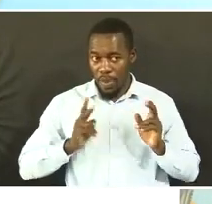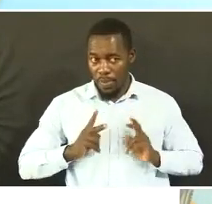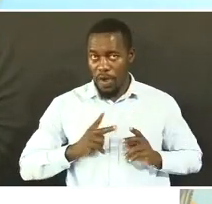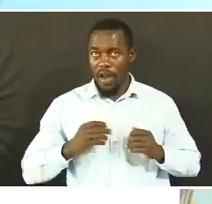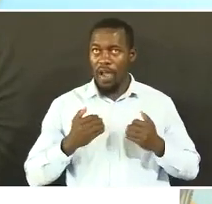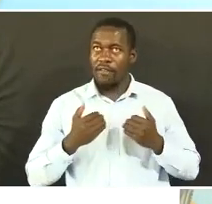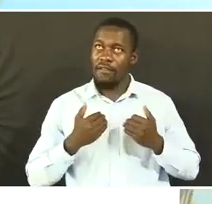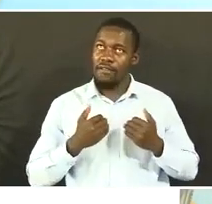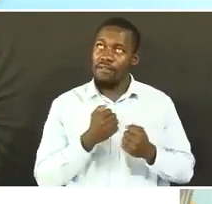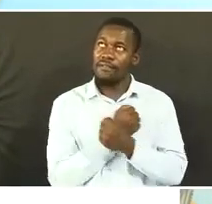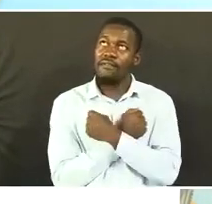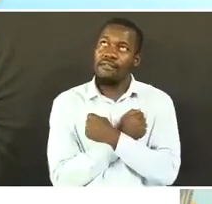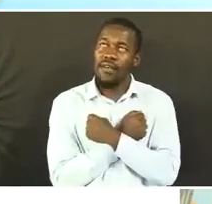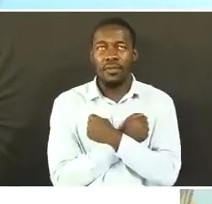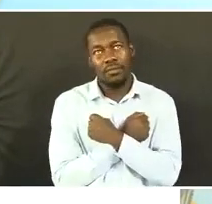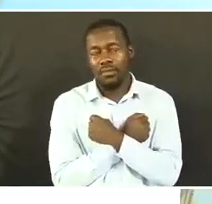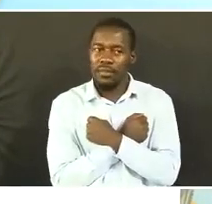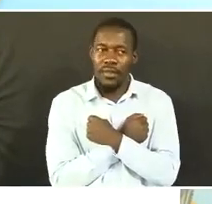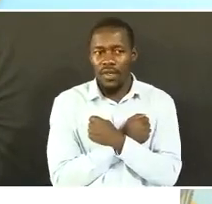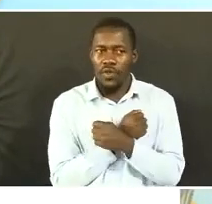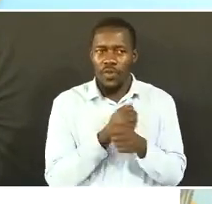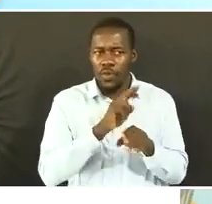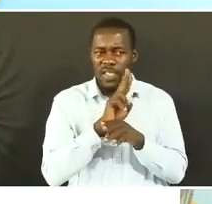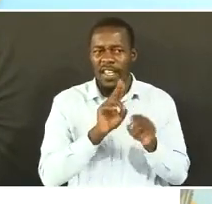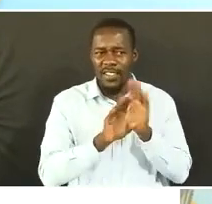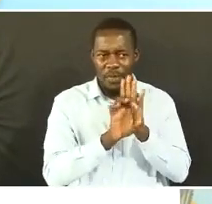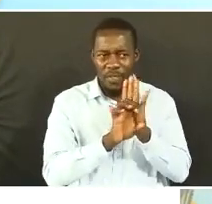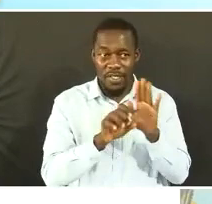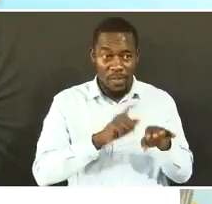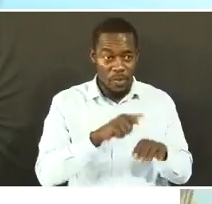be humorous.